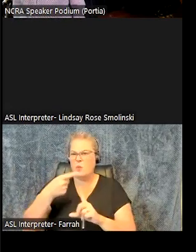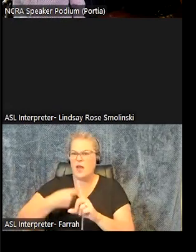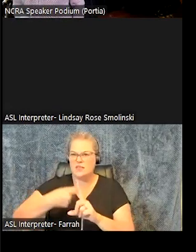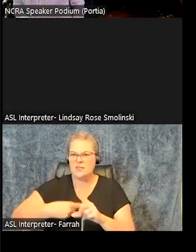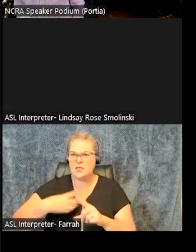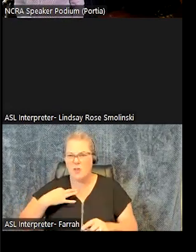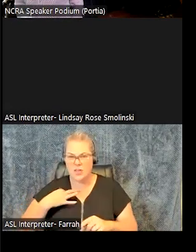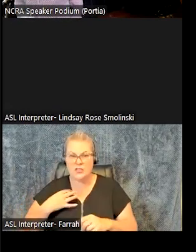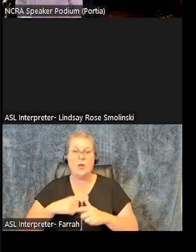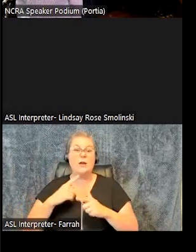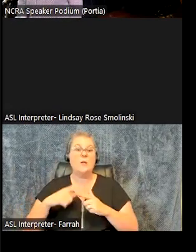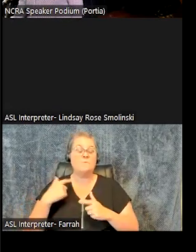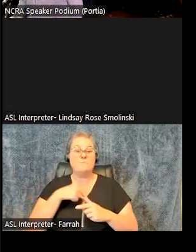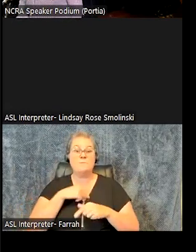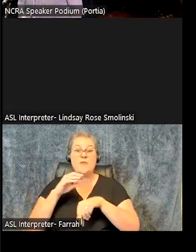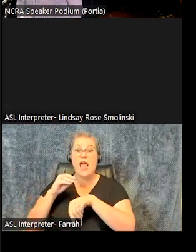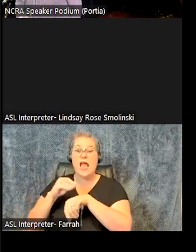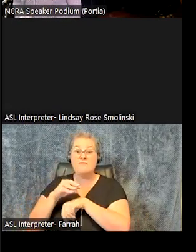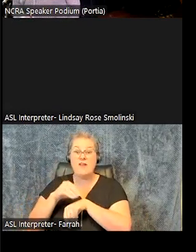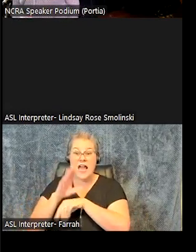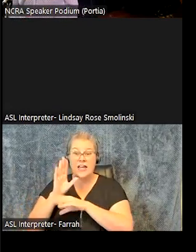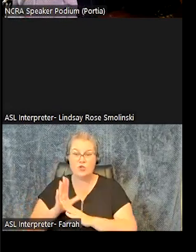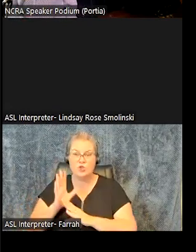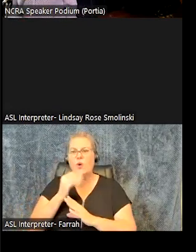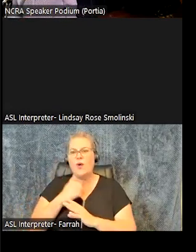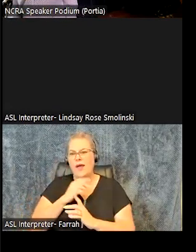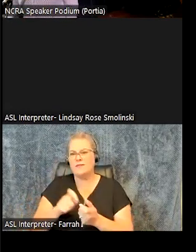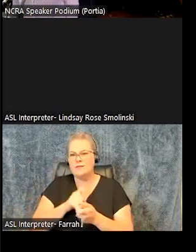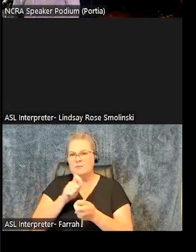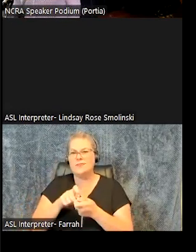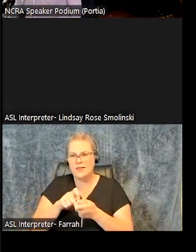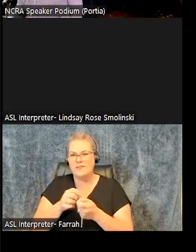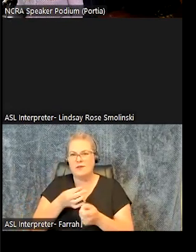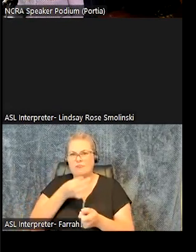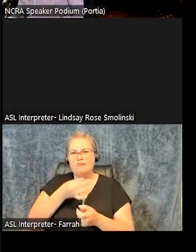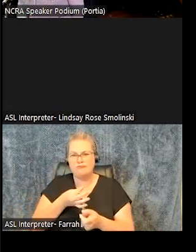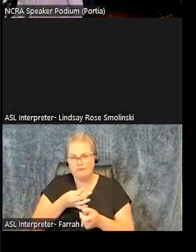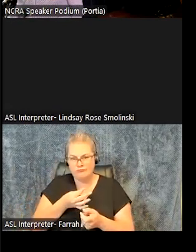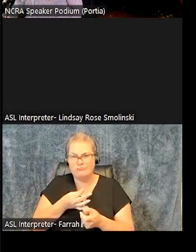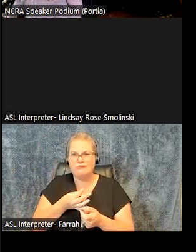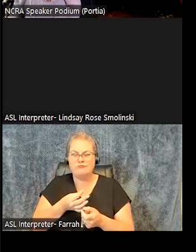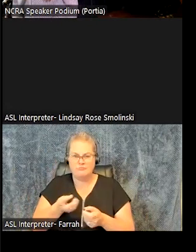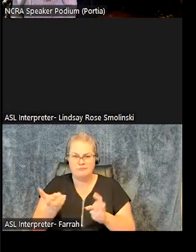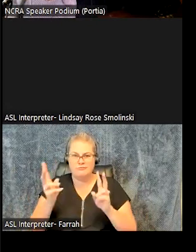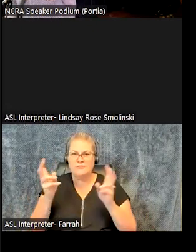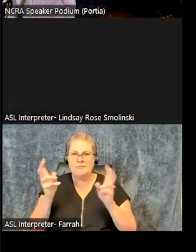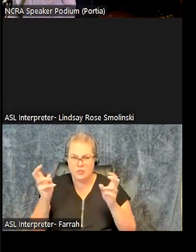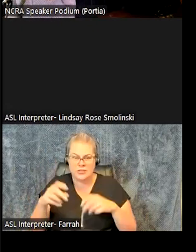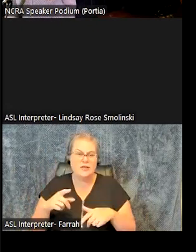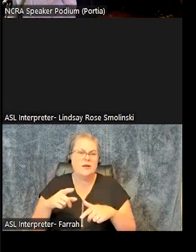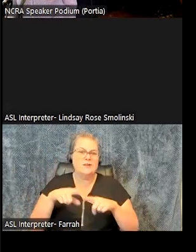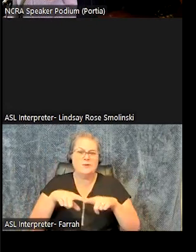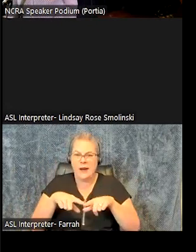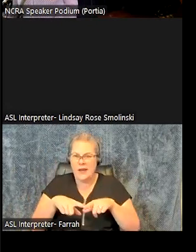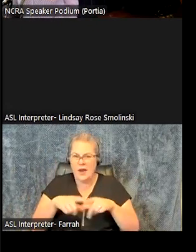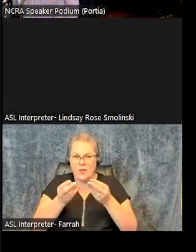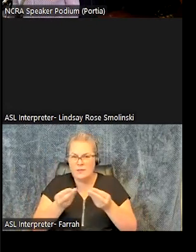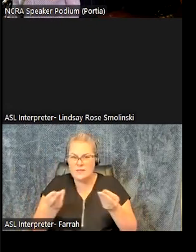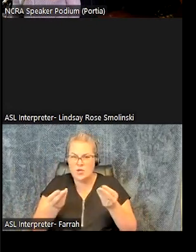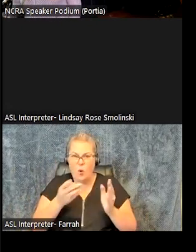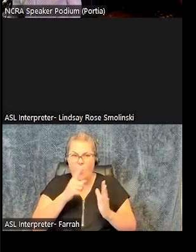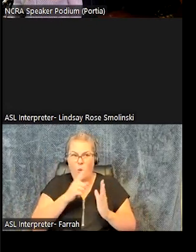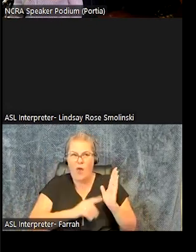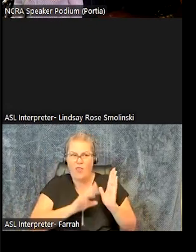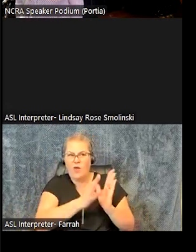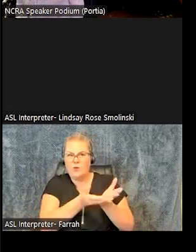have advisors that could have specific subject matter expertise, depending upon what the material supplies are for